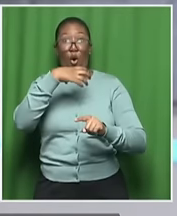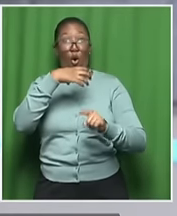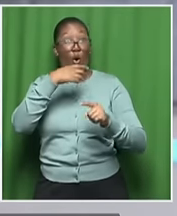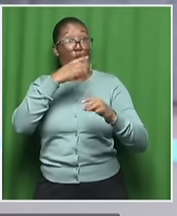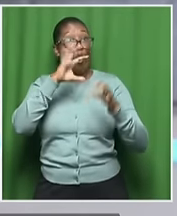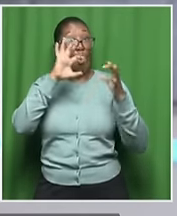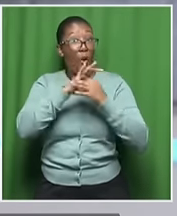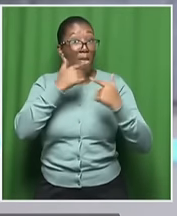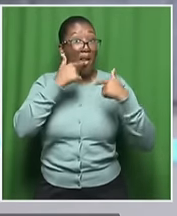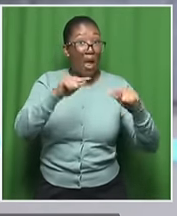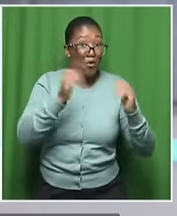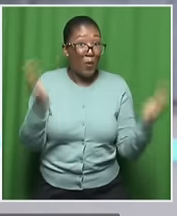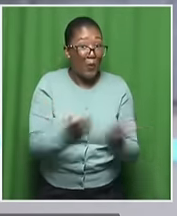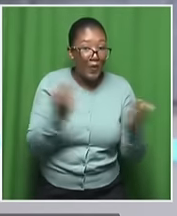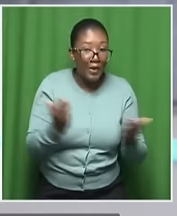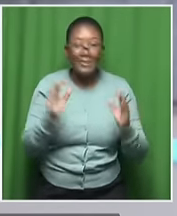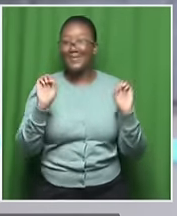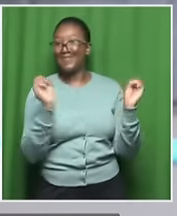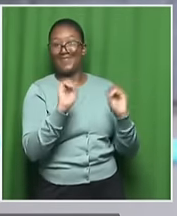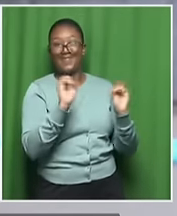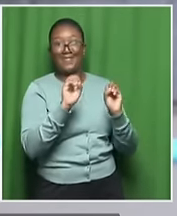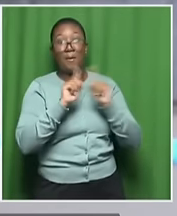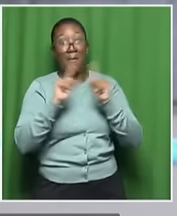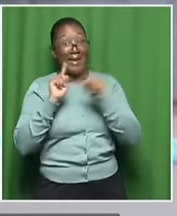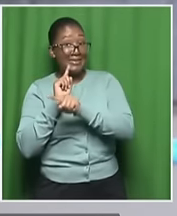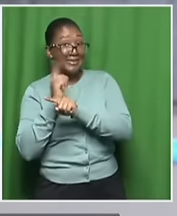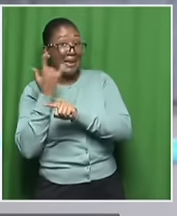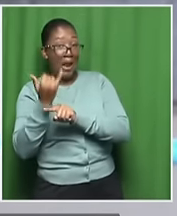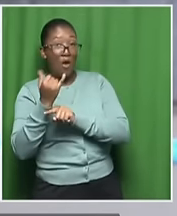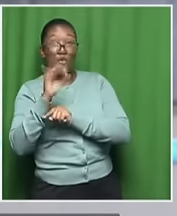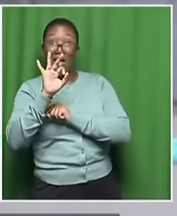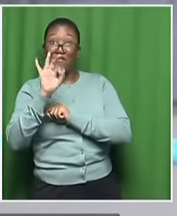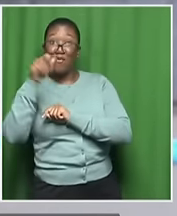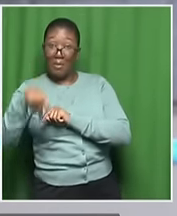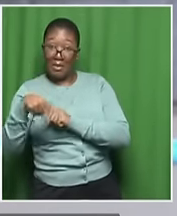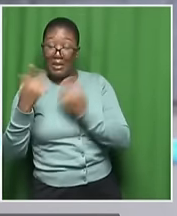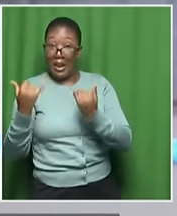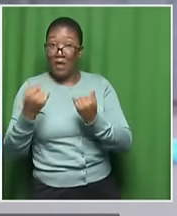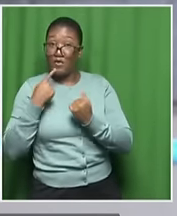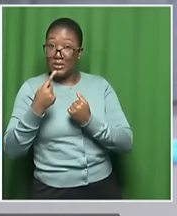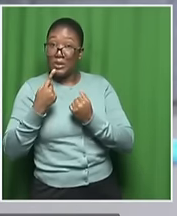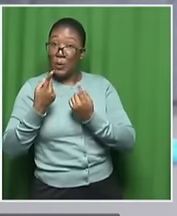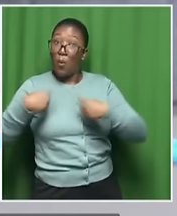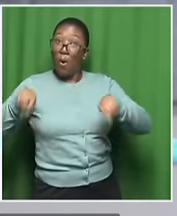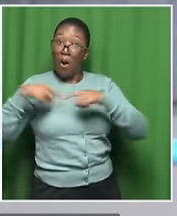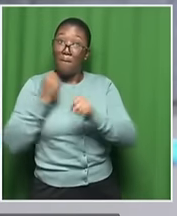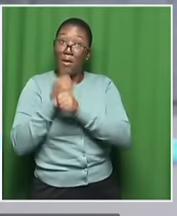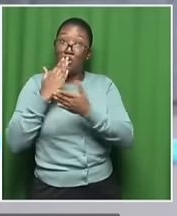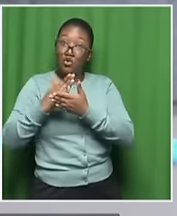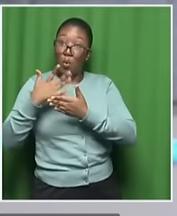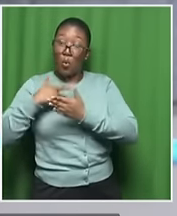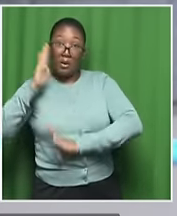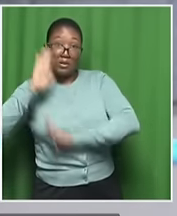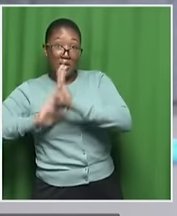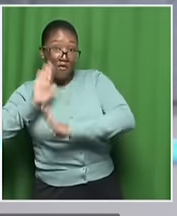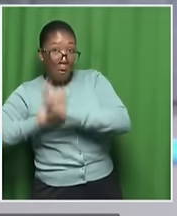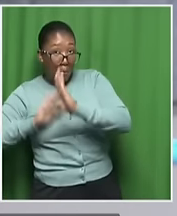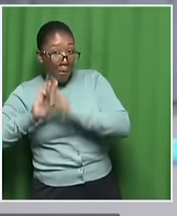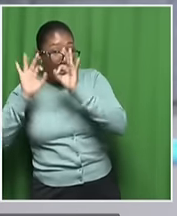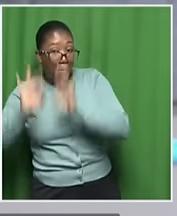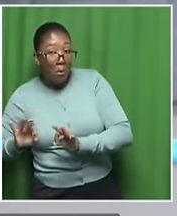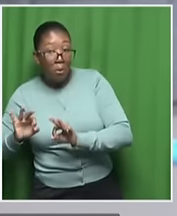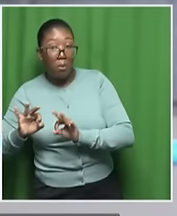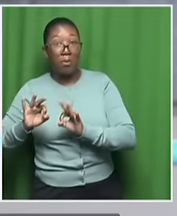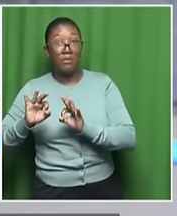what we preach, would the Freedom Front Plus then go on to ensure the development of